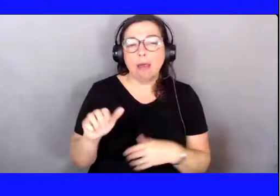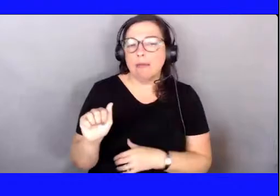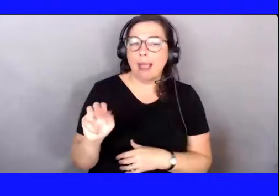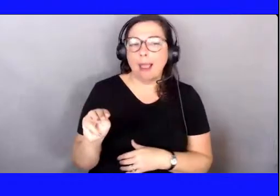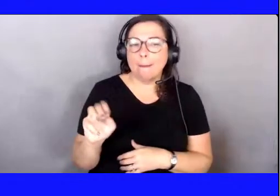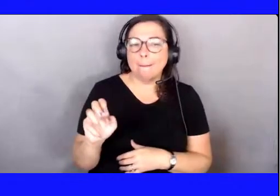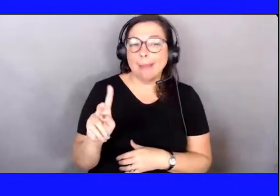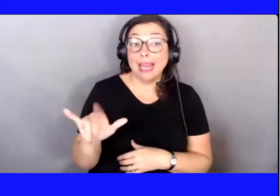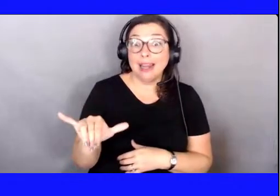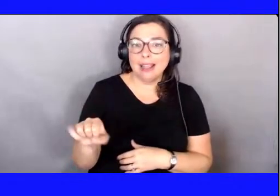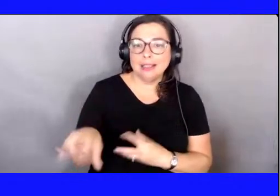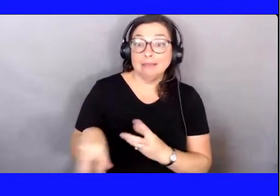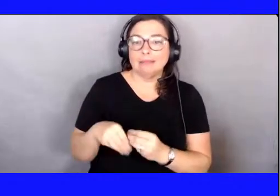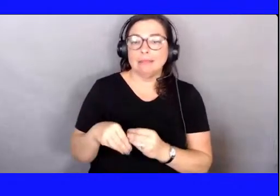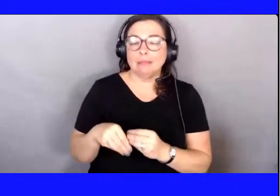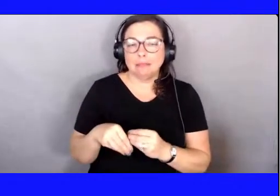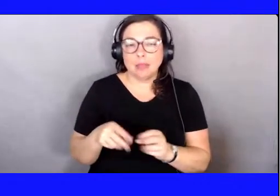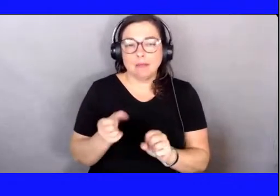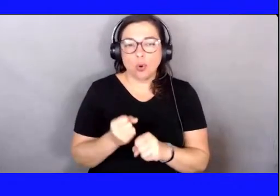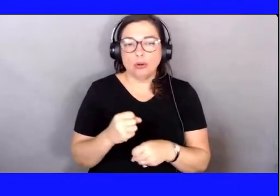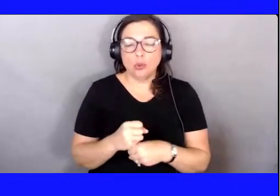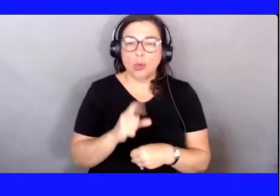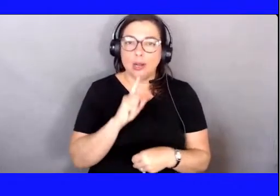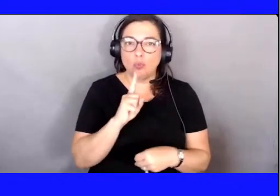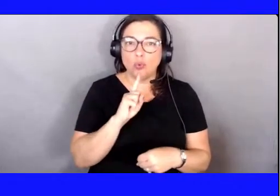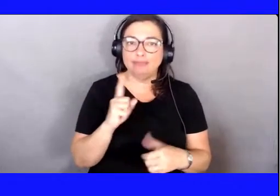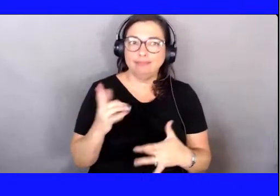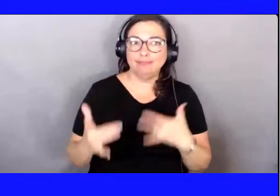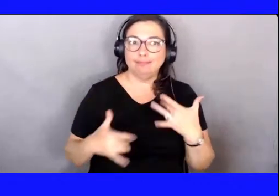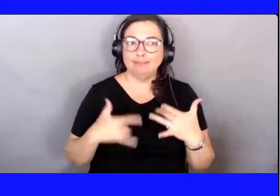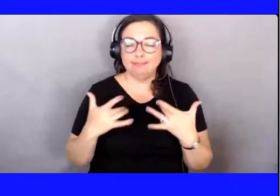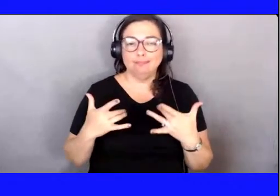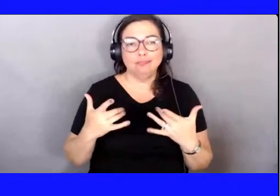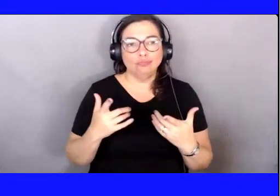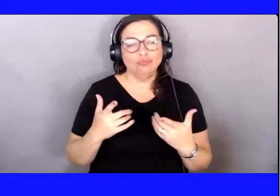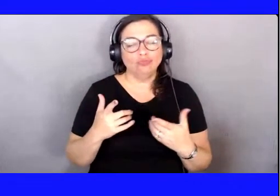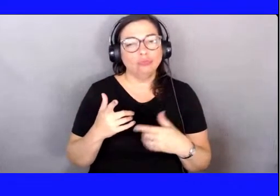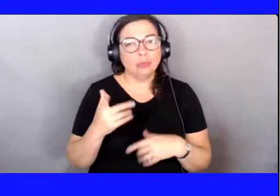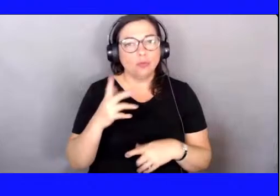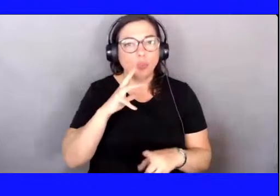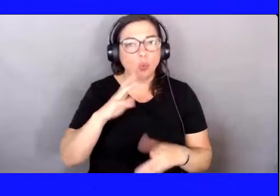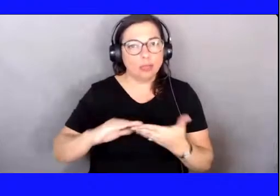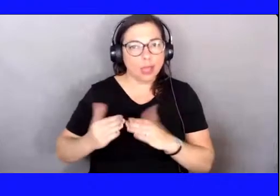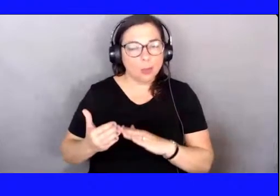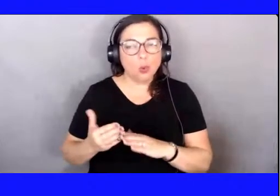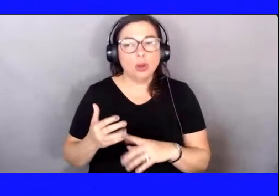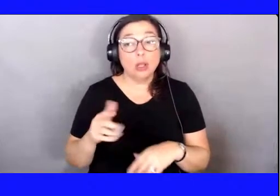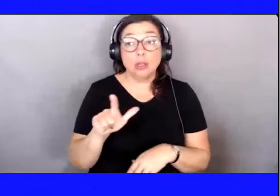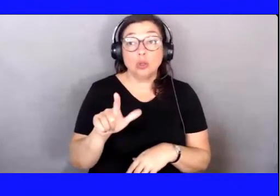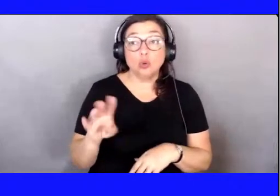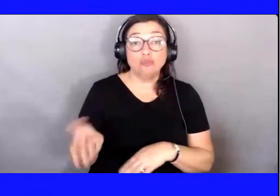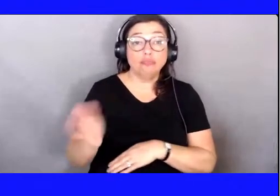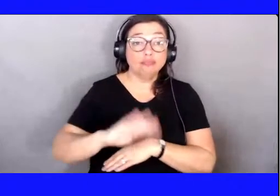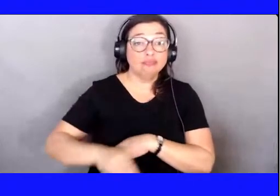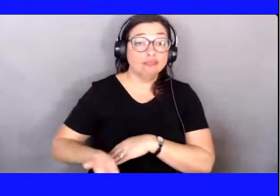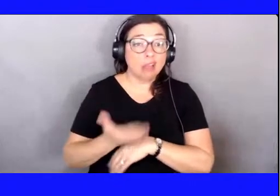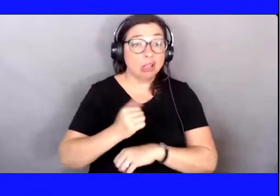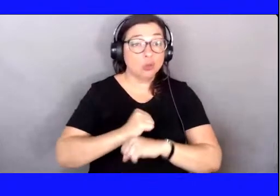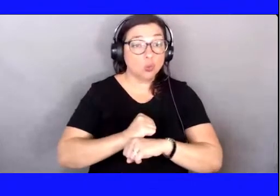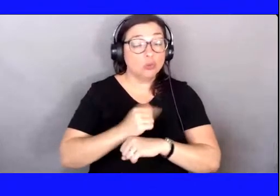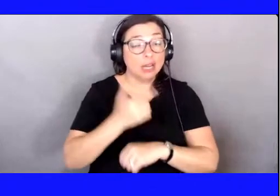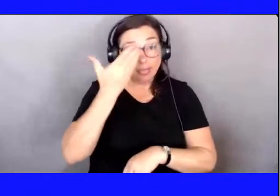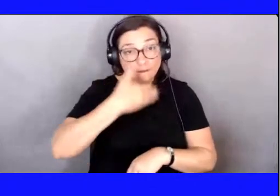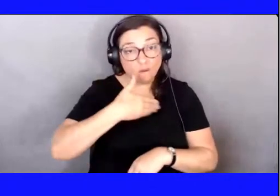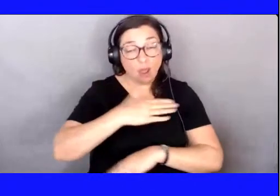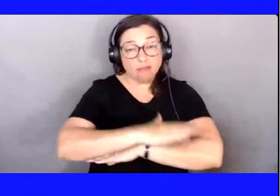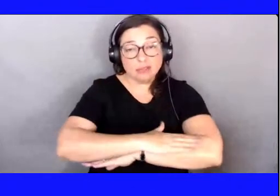really critical to creating a vibrant and healthy community. There will be a 24-hour security front desk,